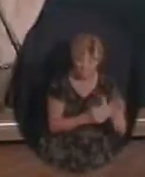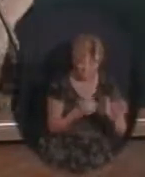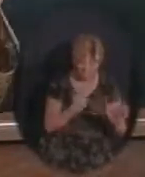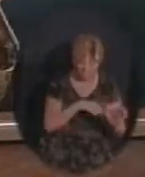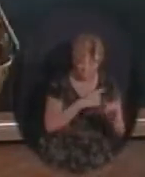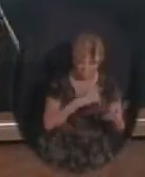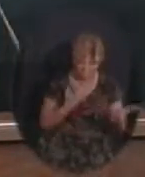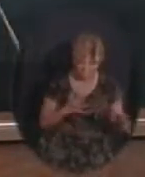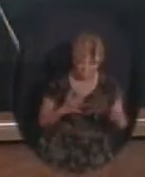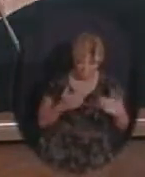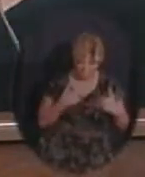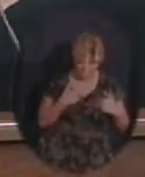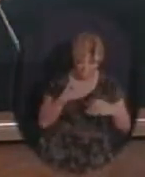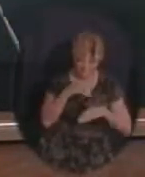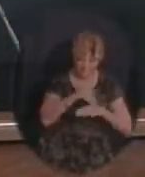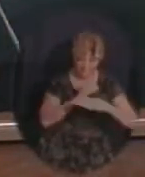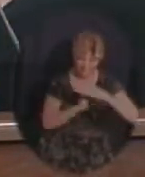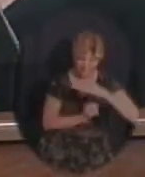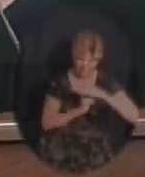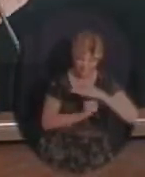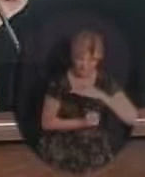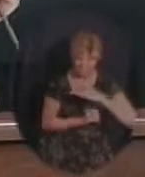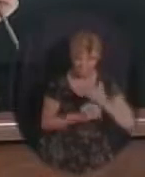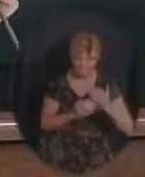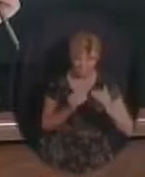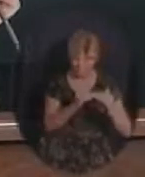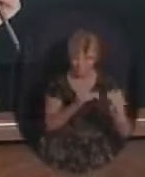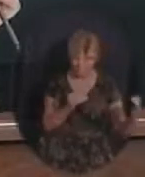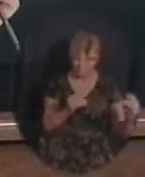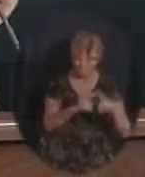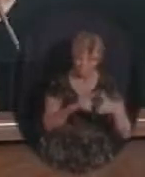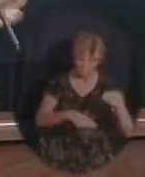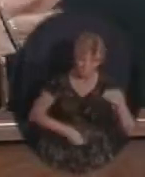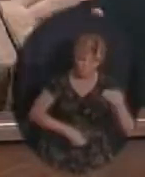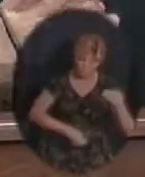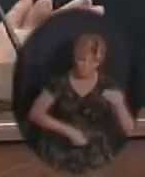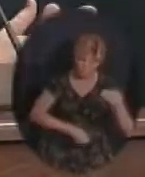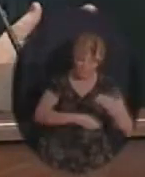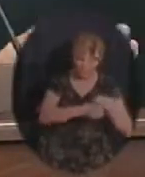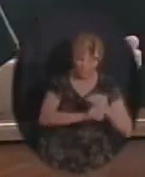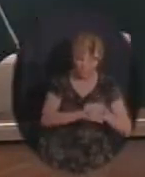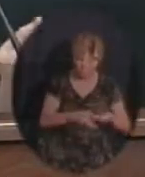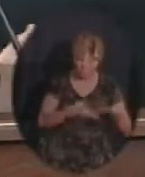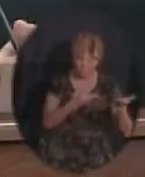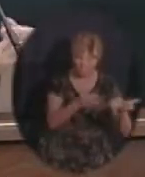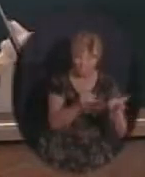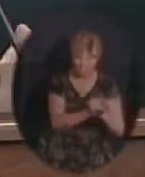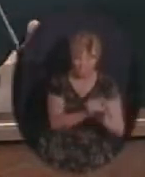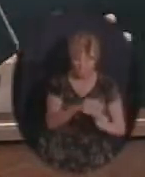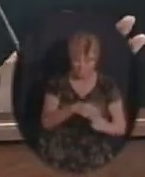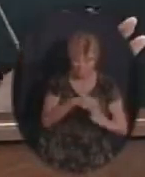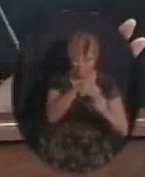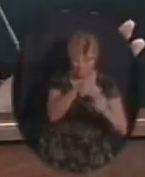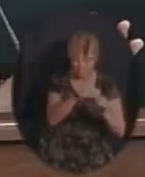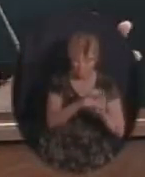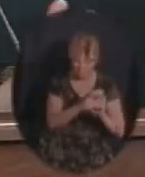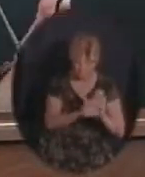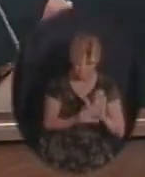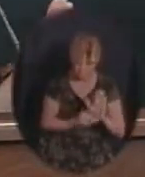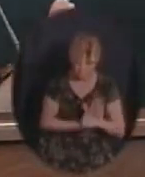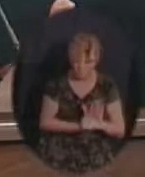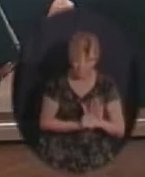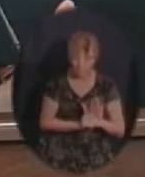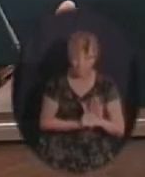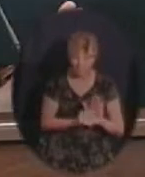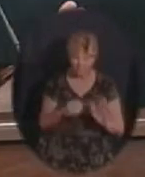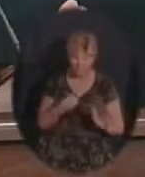to deliver a specialized curriculum. One of the things that we have a lot of success with, whether it's our